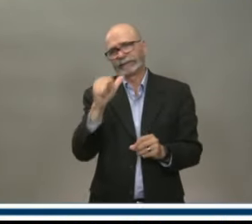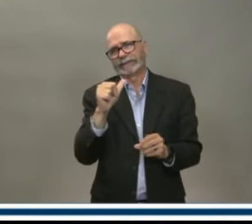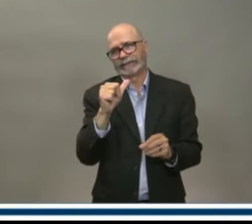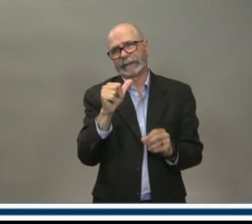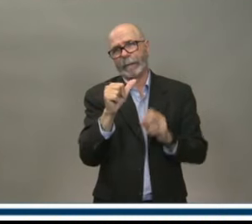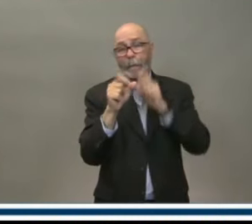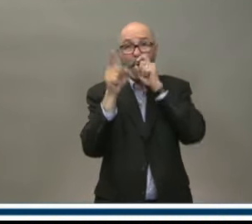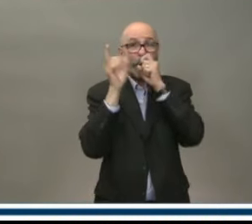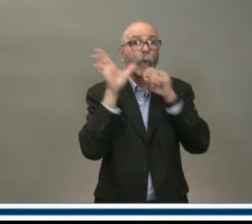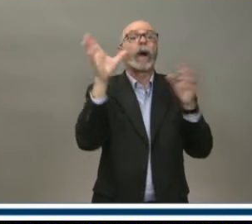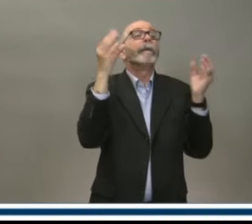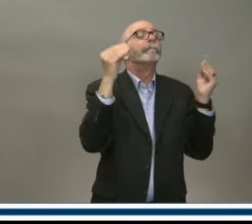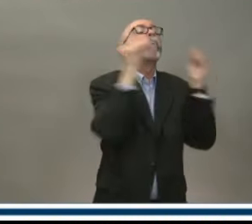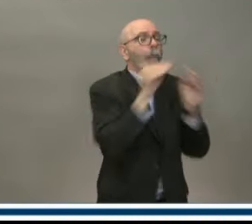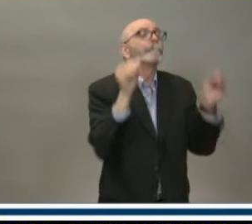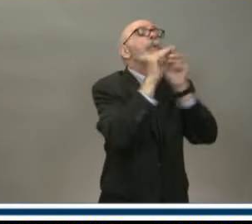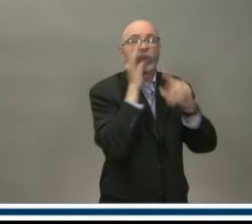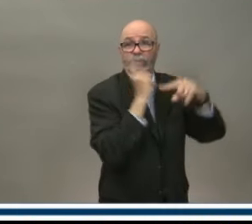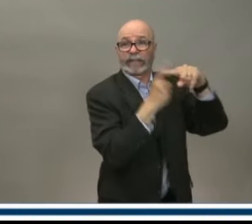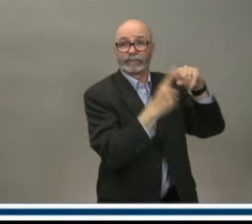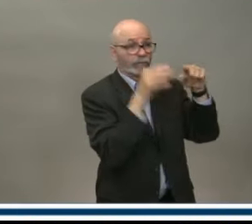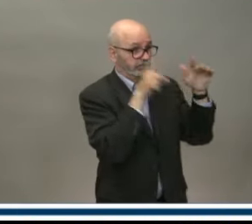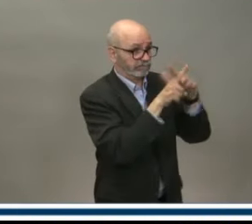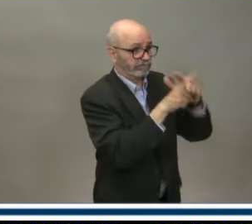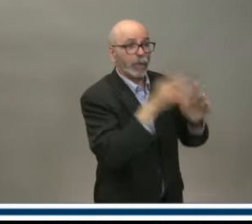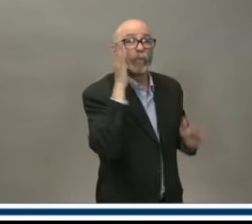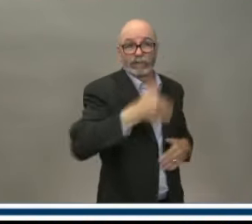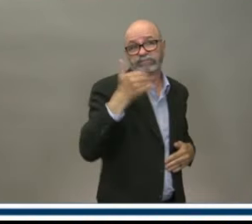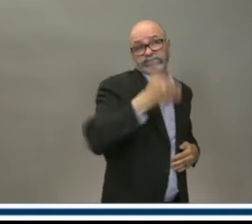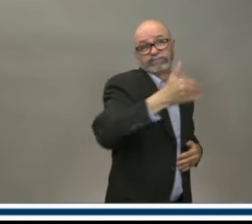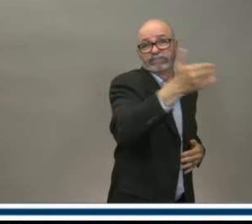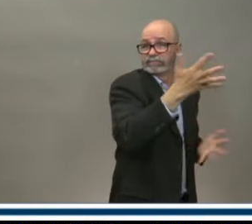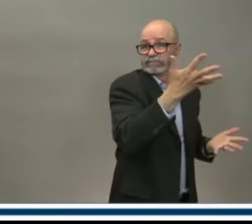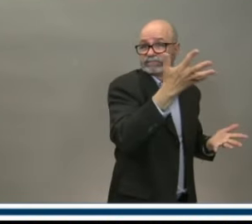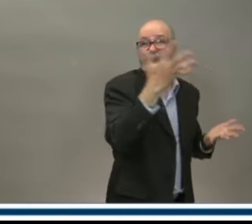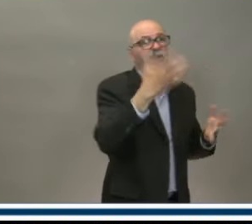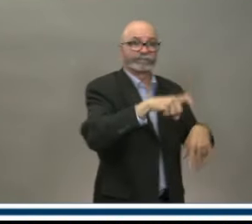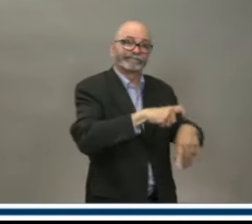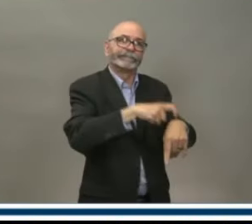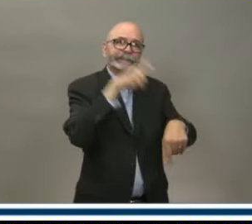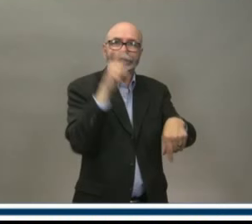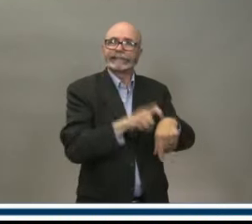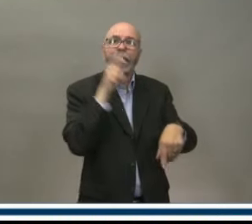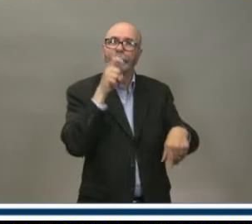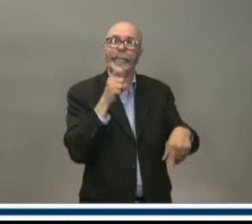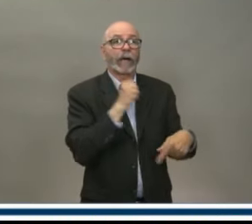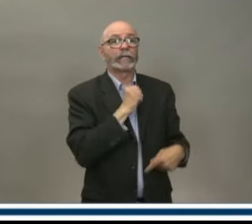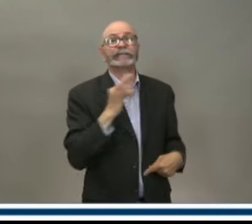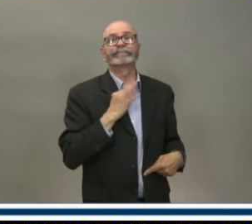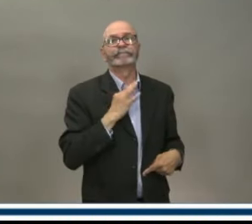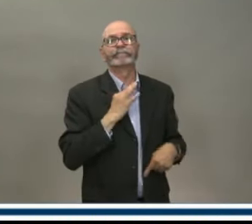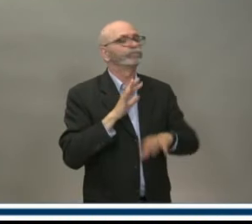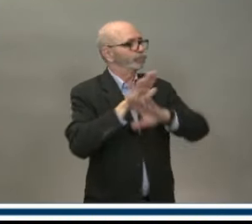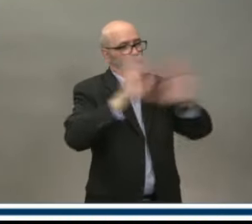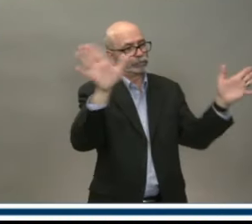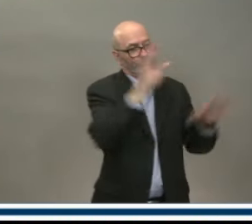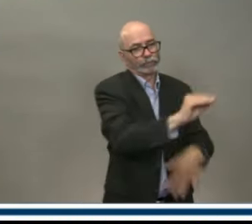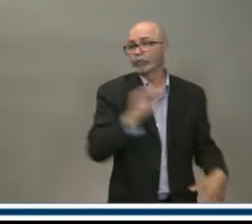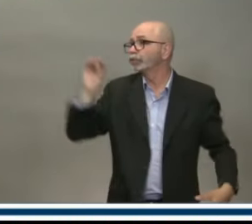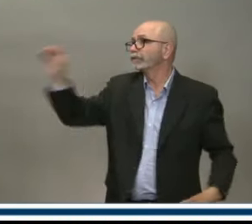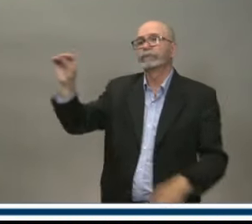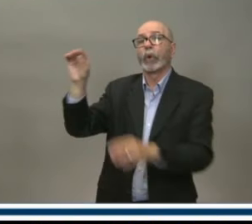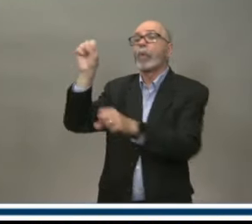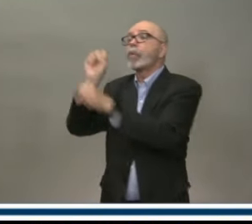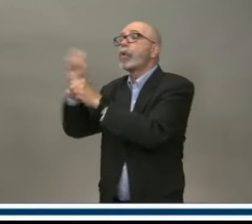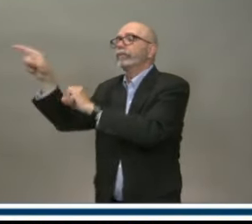deaths in long-term care, I mean, is it time that we prevent staff from working in multiple settings? So within the health system, we're